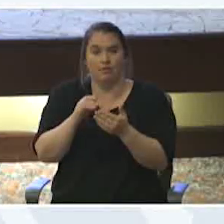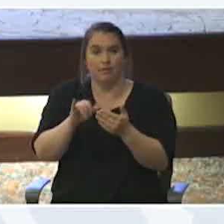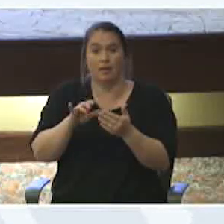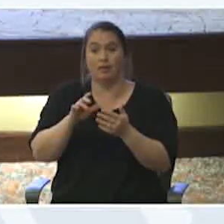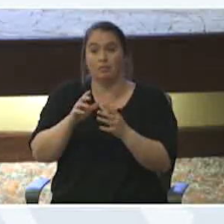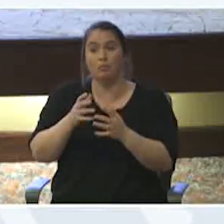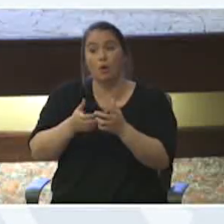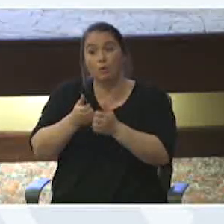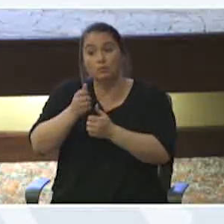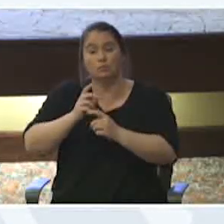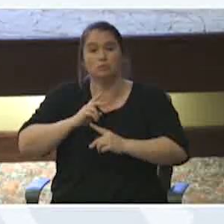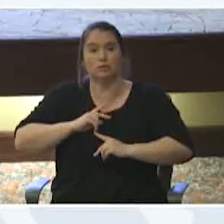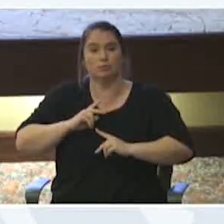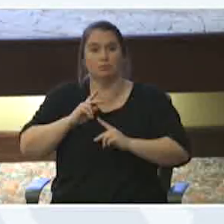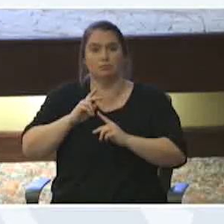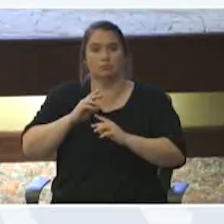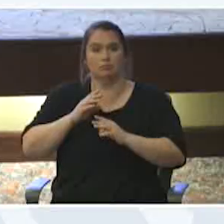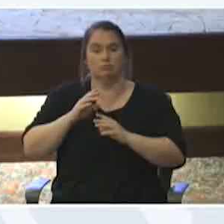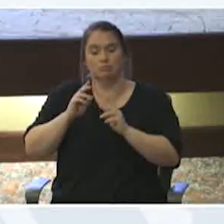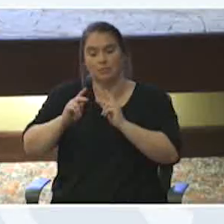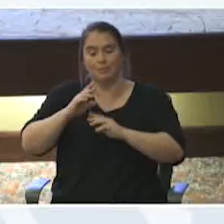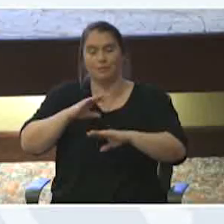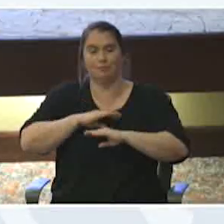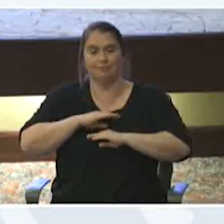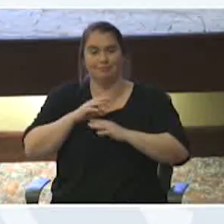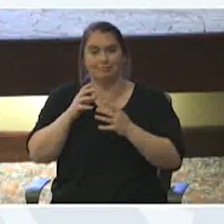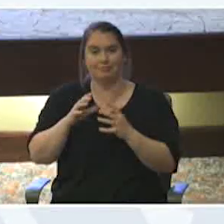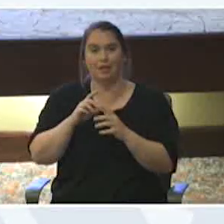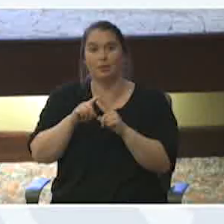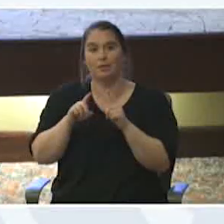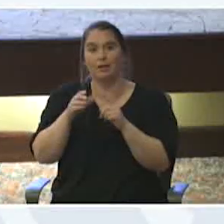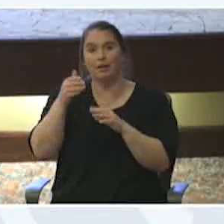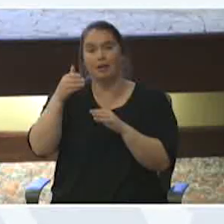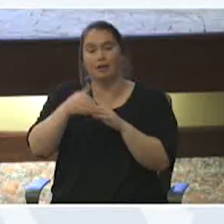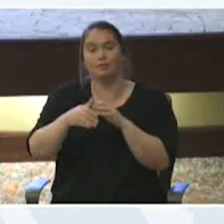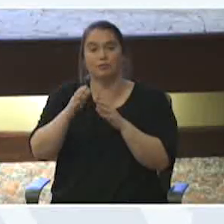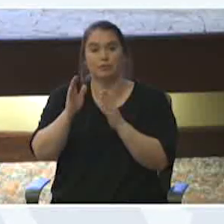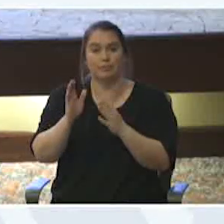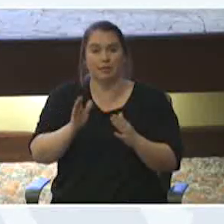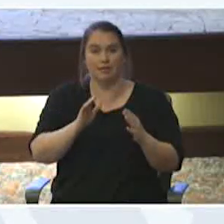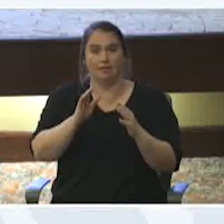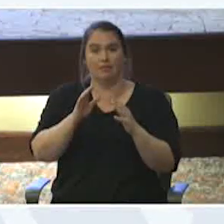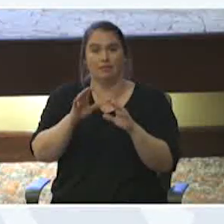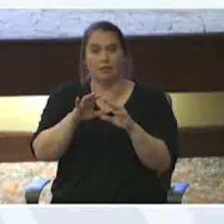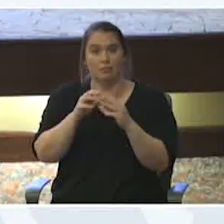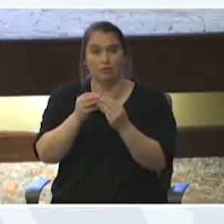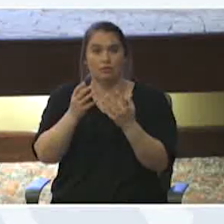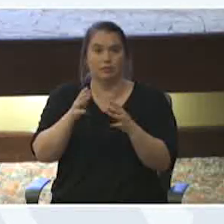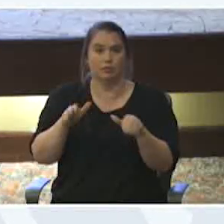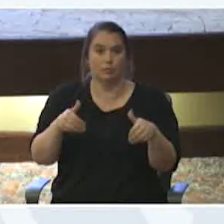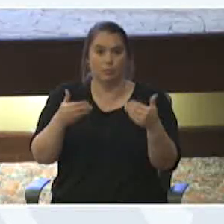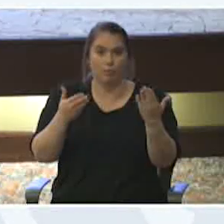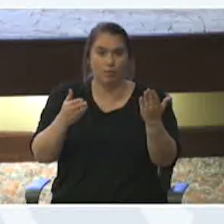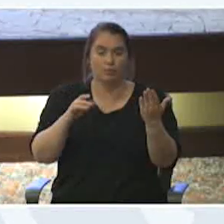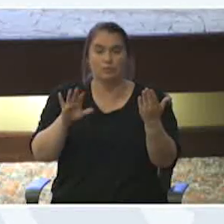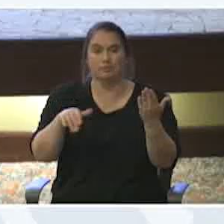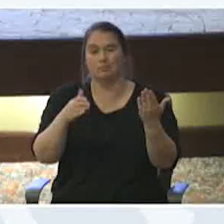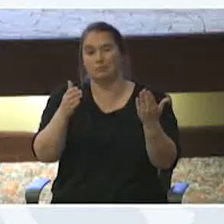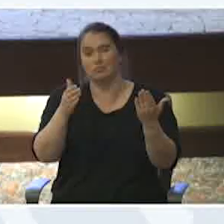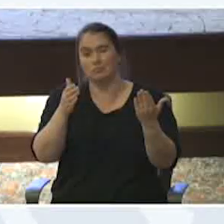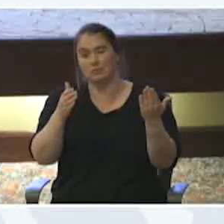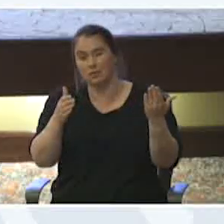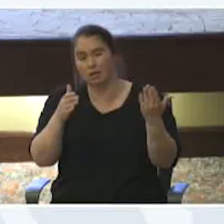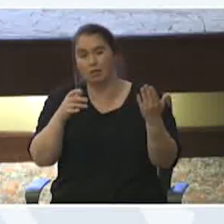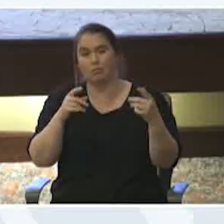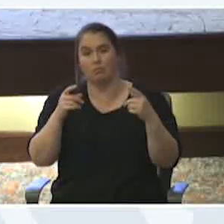satisfied with that. We did get 2 letters of opposition after the Plan Commission hearing that opposed it. No opposition at